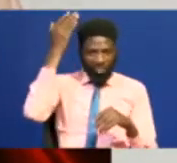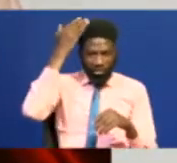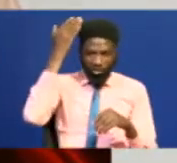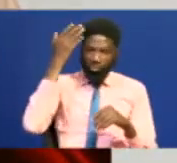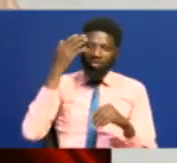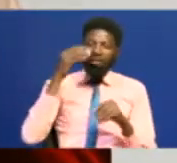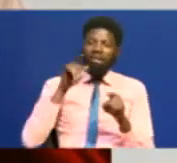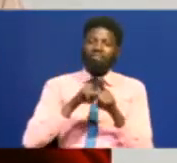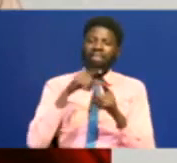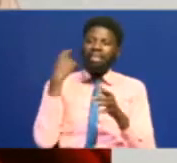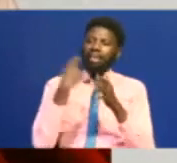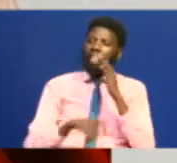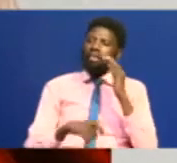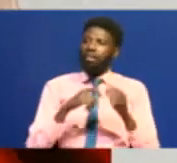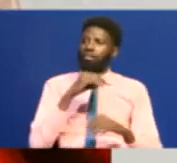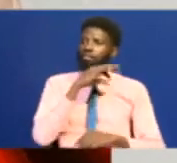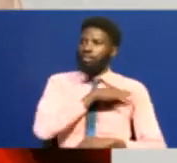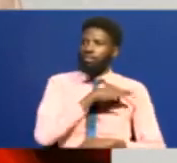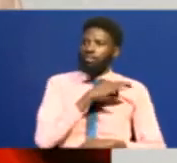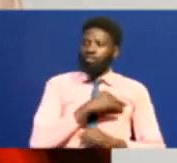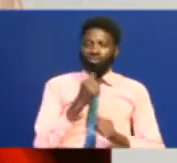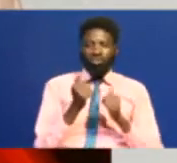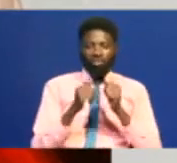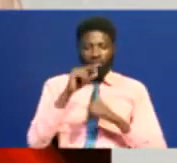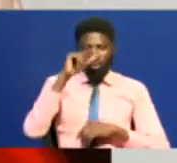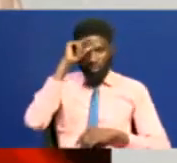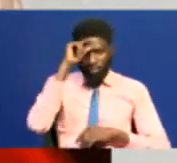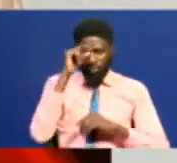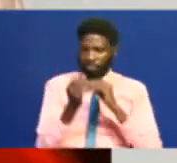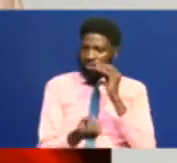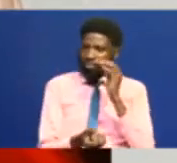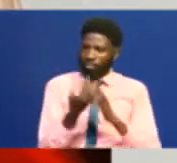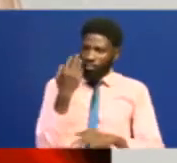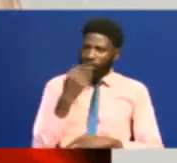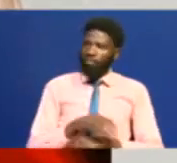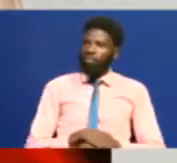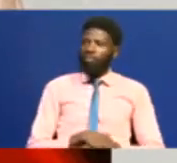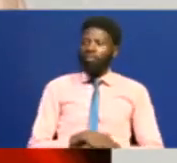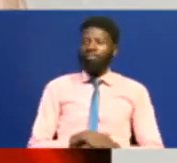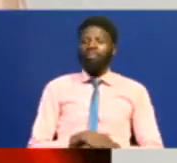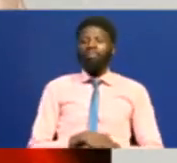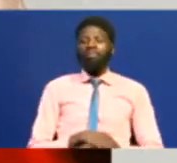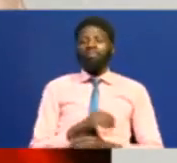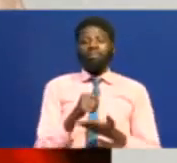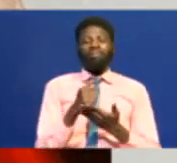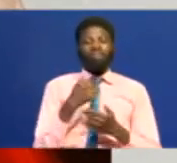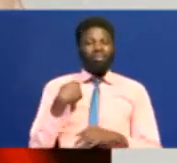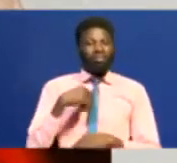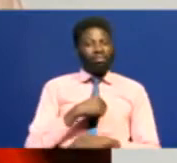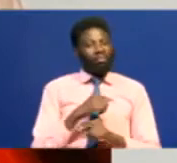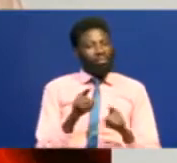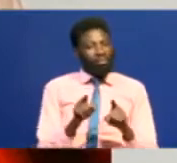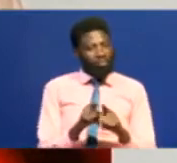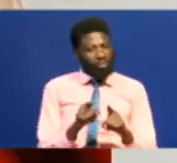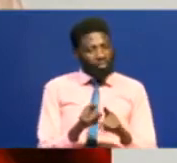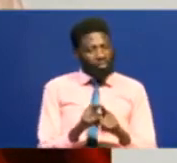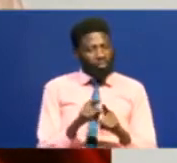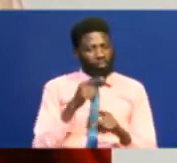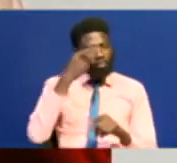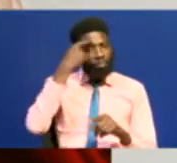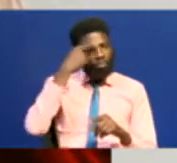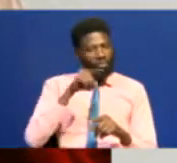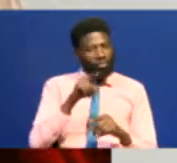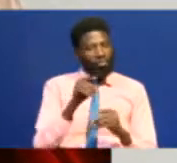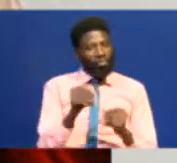government of today has put in place, tax incentives to enable us capitalize on the policies that are there